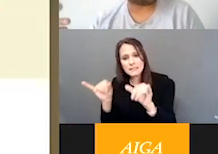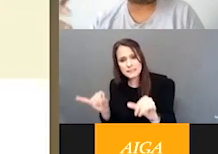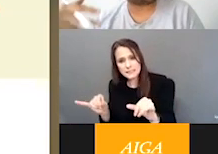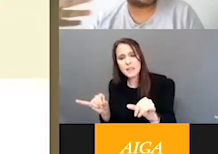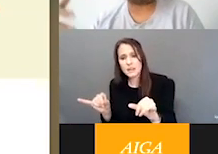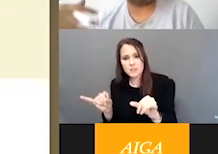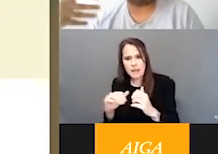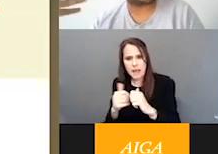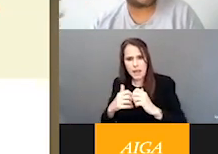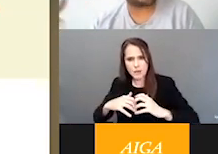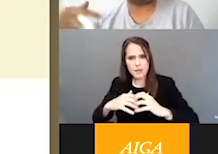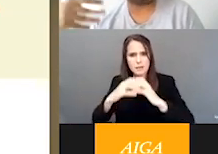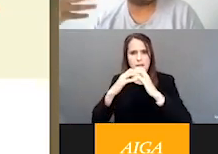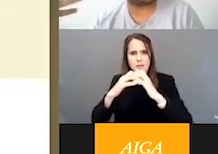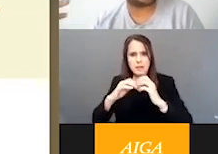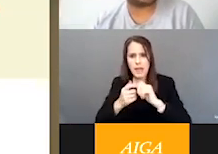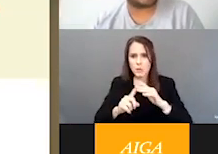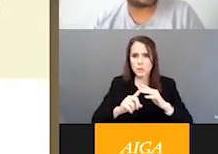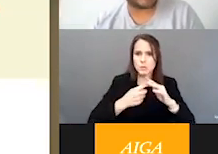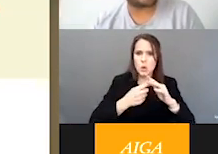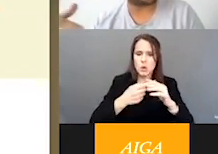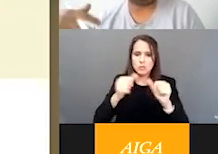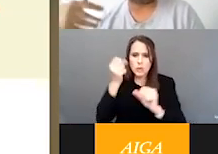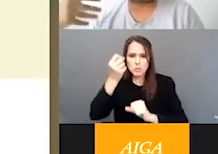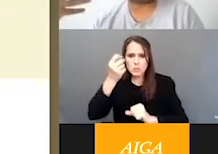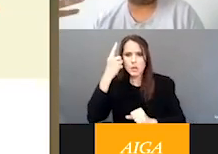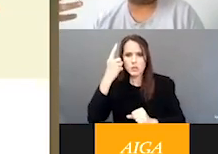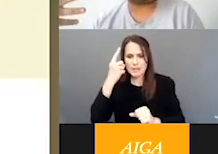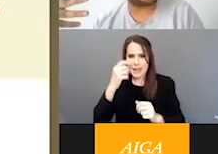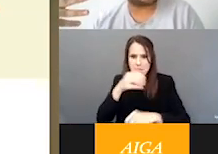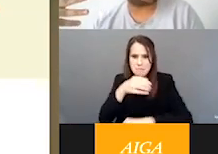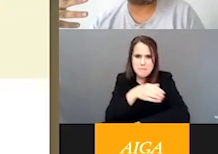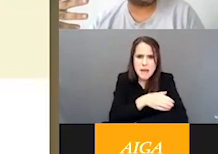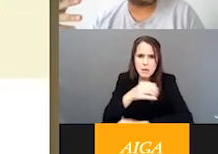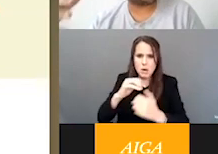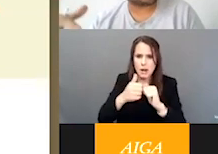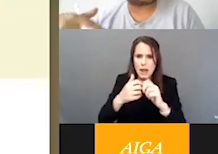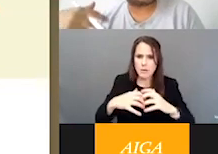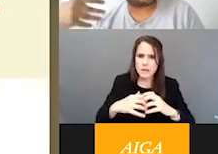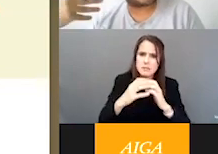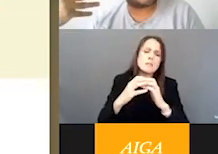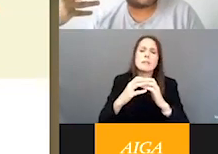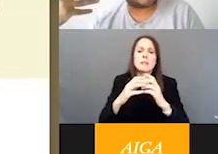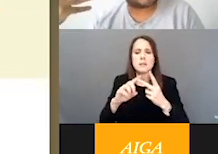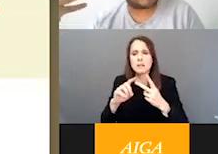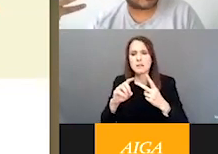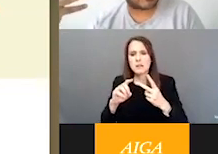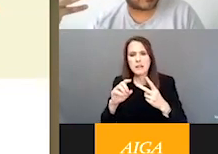of be. So trying to understand the coloniality of power, trying to understand epistemic